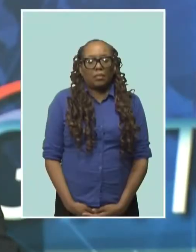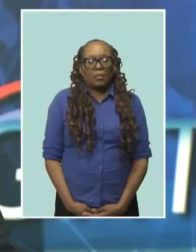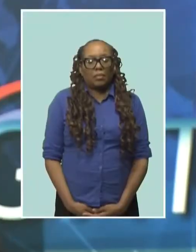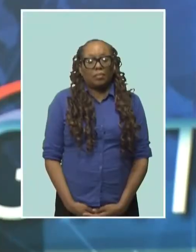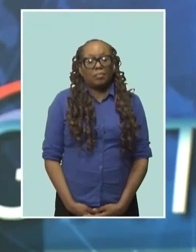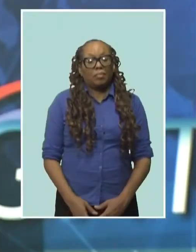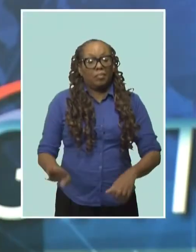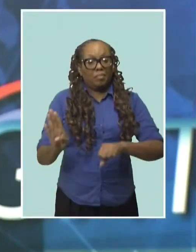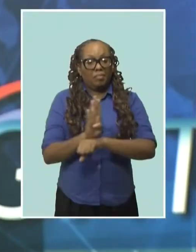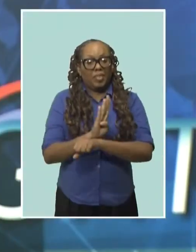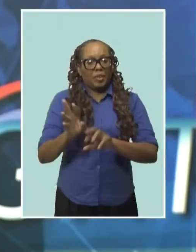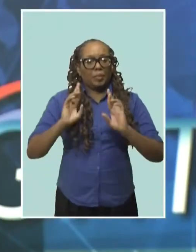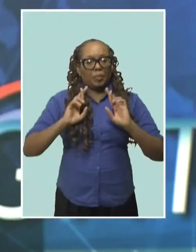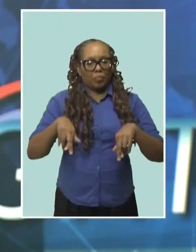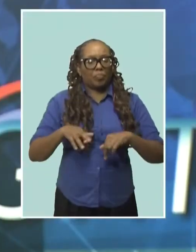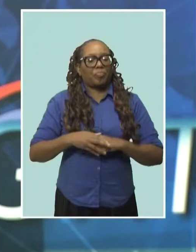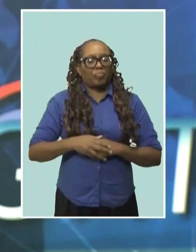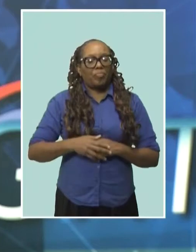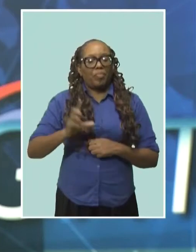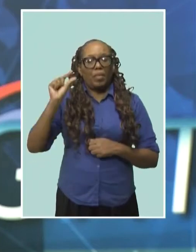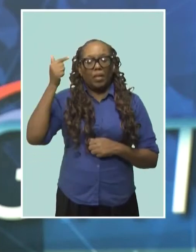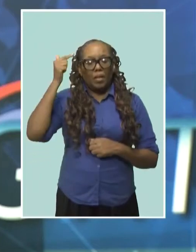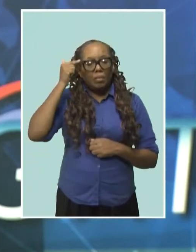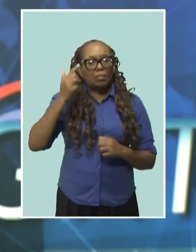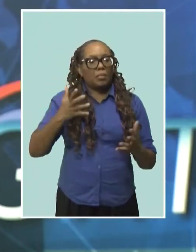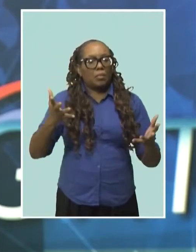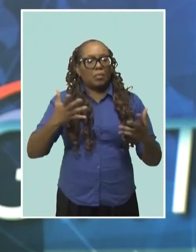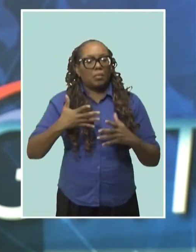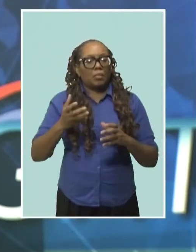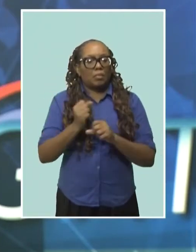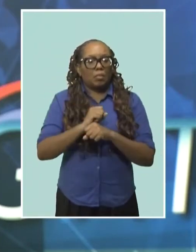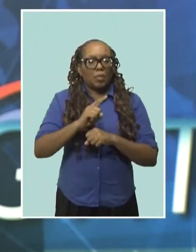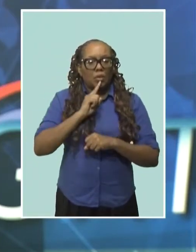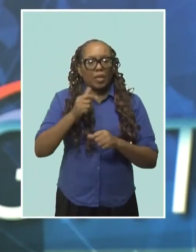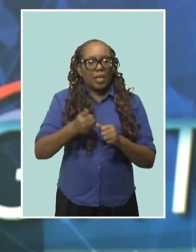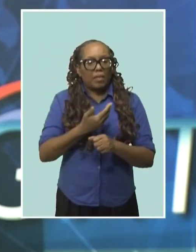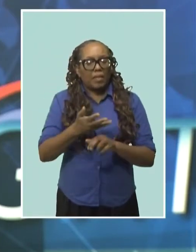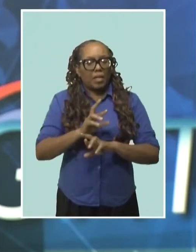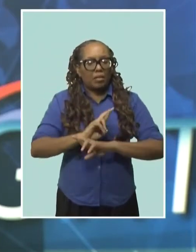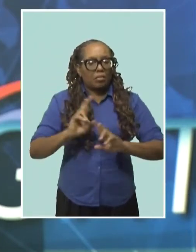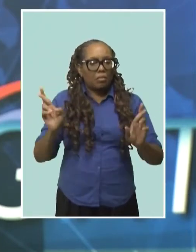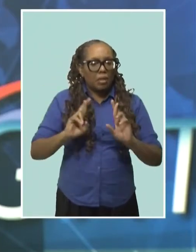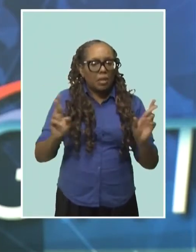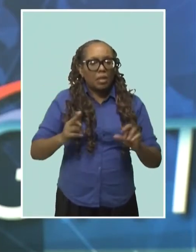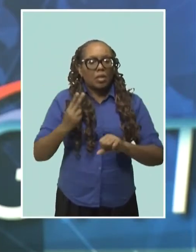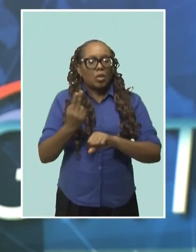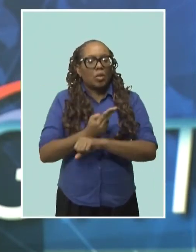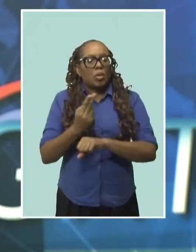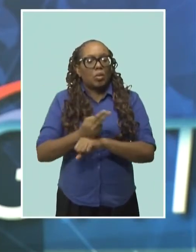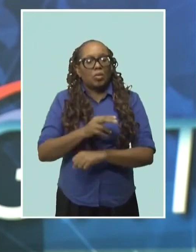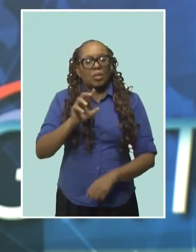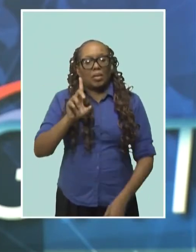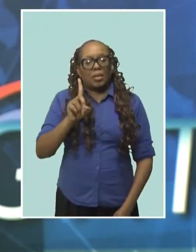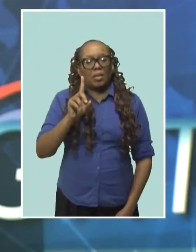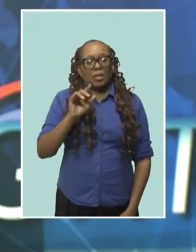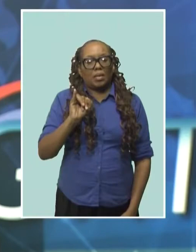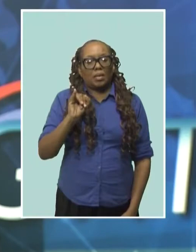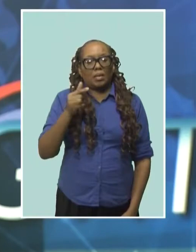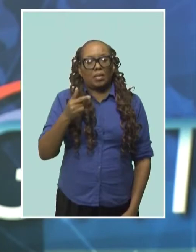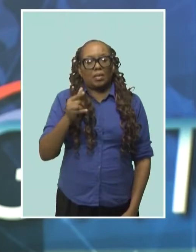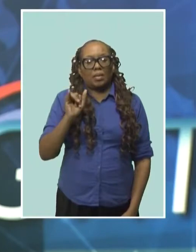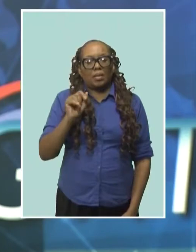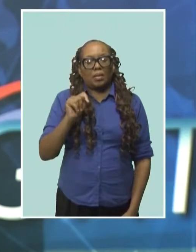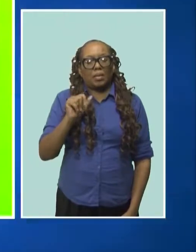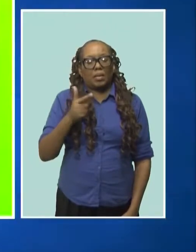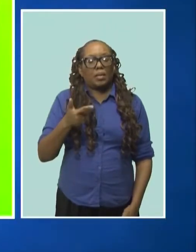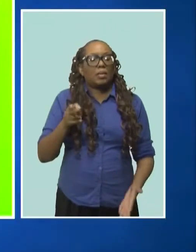Time for tonight's business report. The government is moving to put measures in place to securely use digital signatures in the future. That's